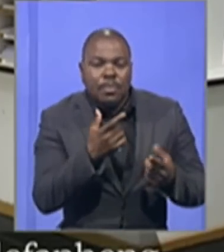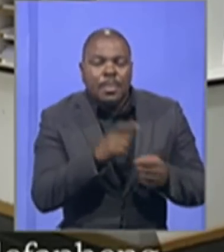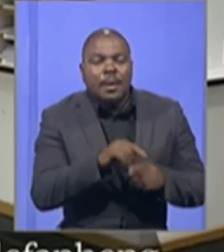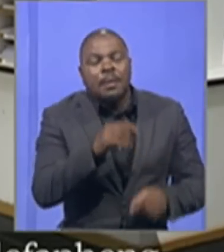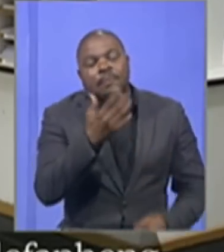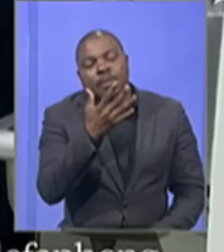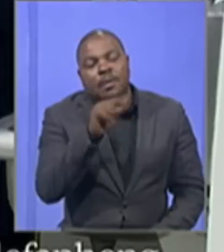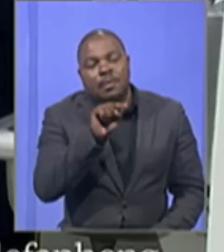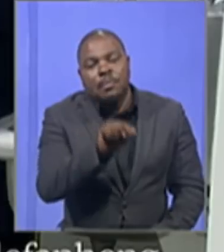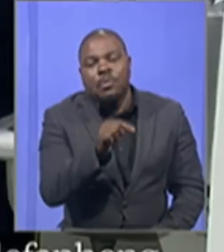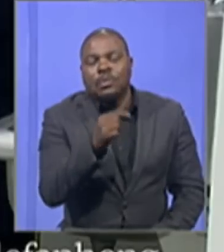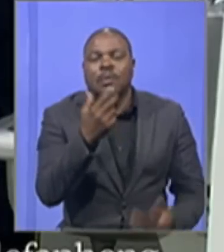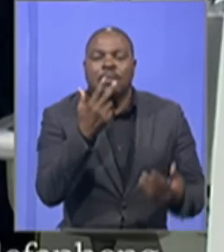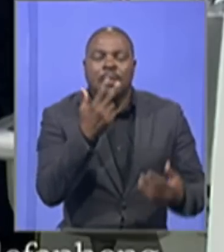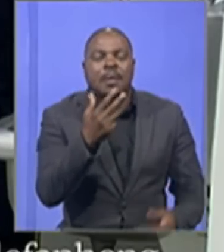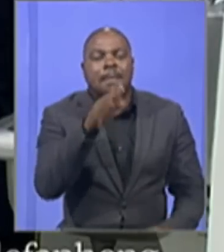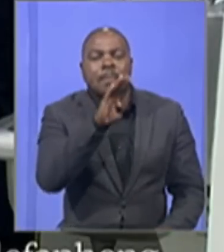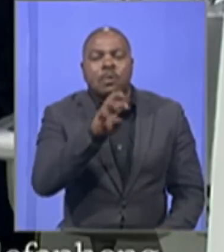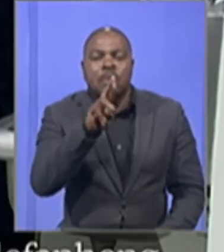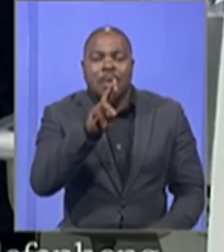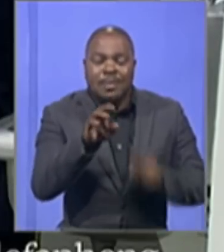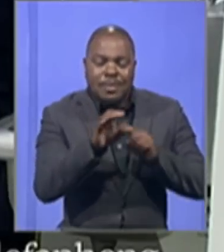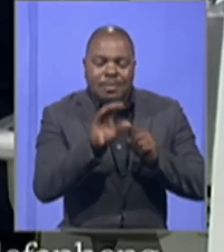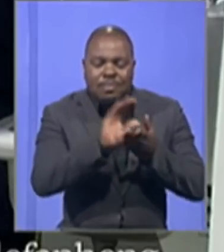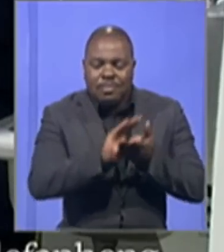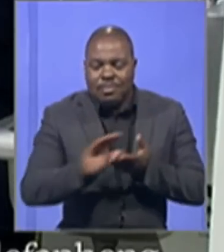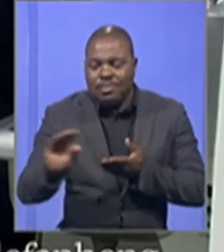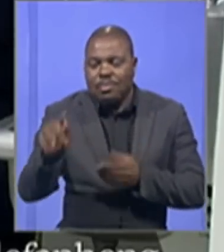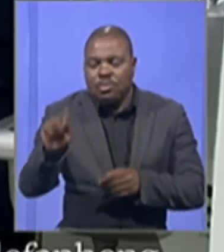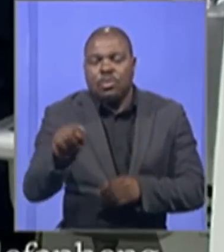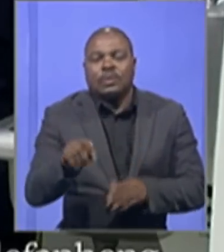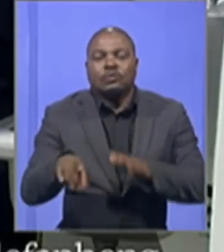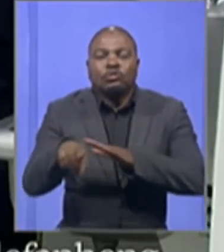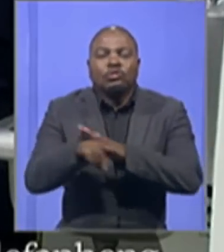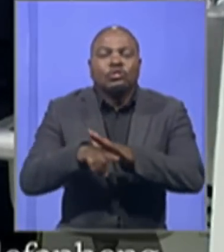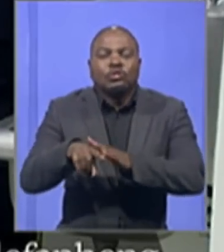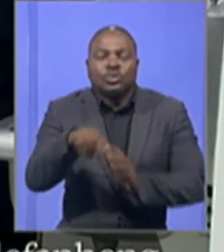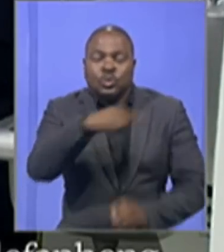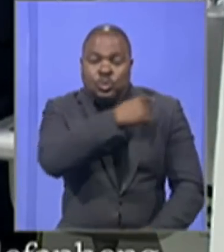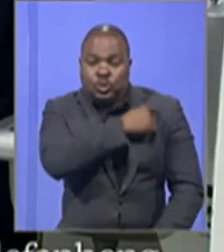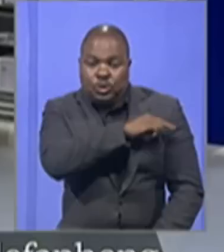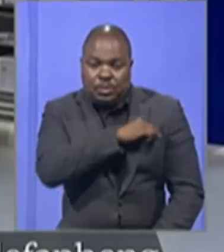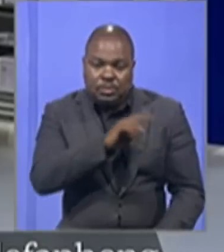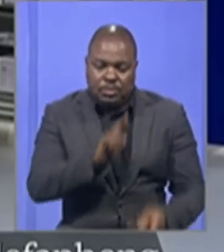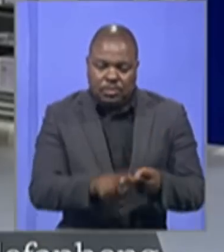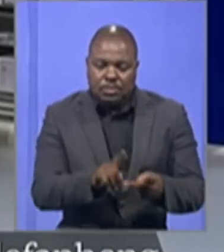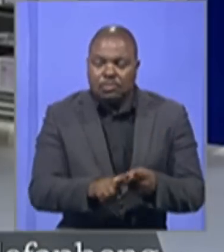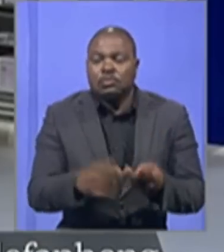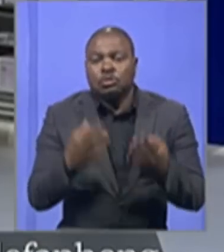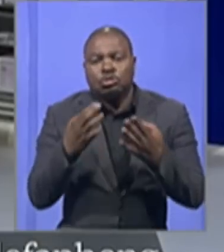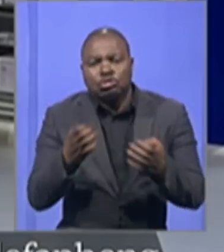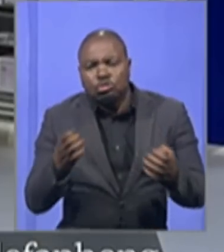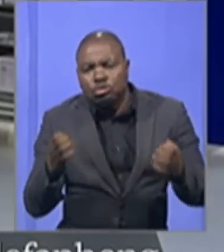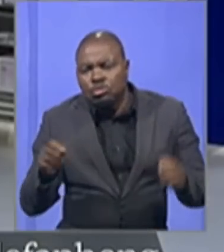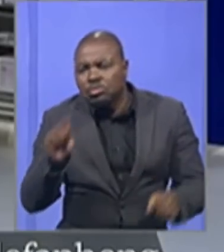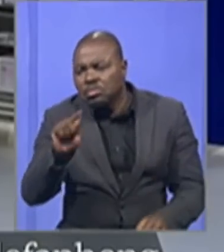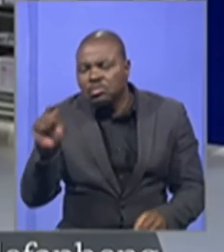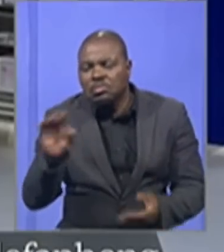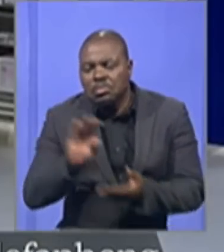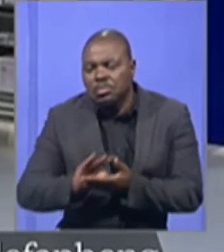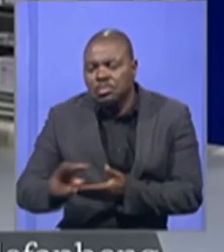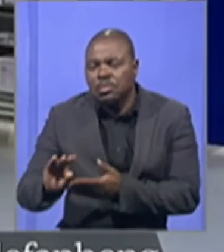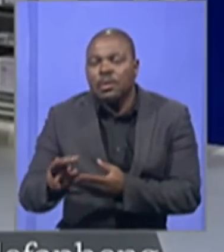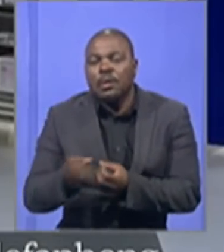tse 5.8 e tla leba dipetleleng tsa ditereke. Meralo ya motheo ka hara lefapha e fumane dimilione